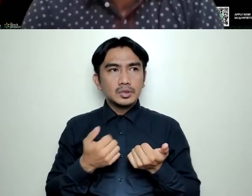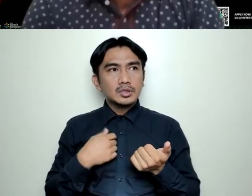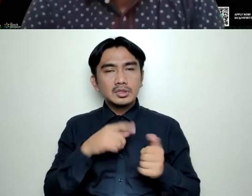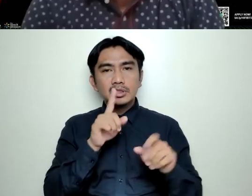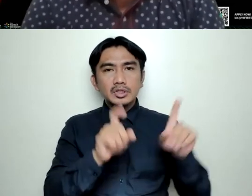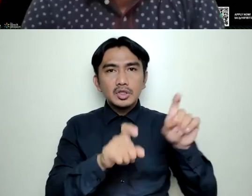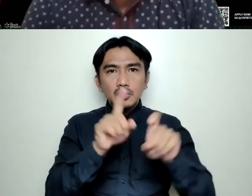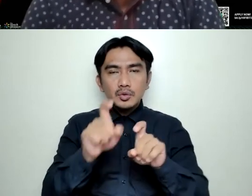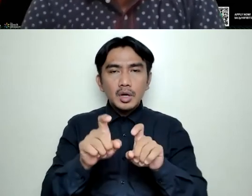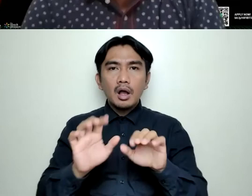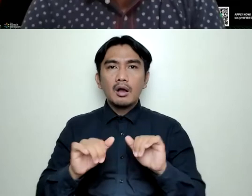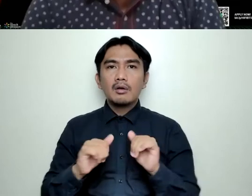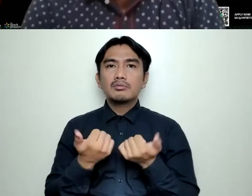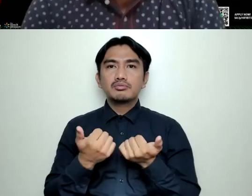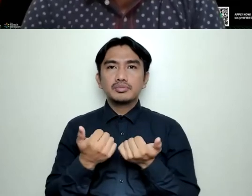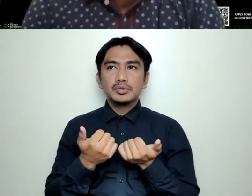idea,